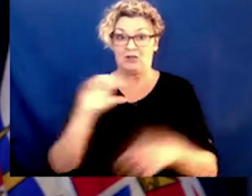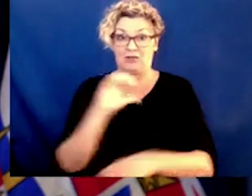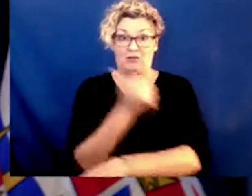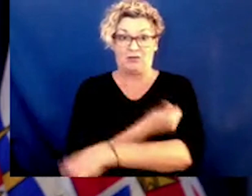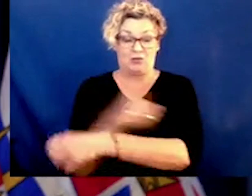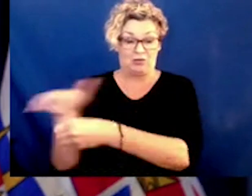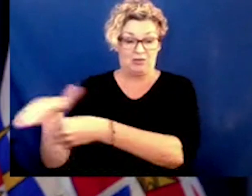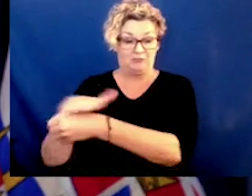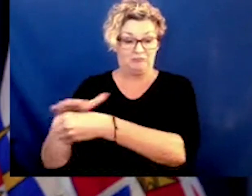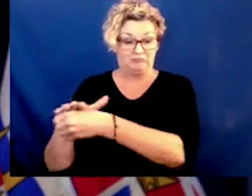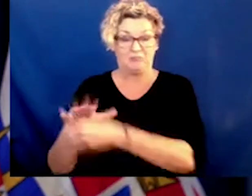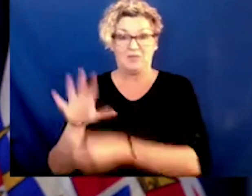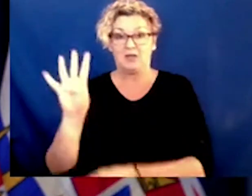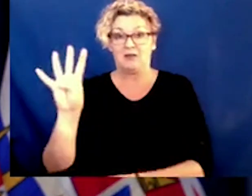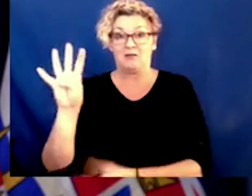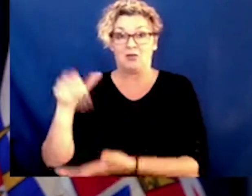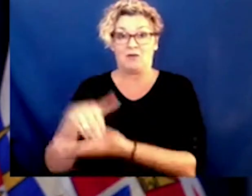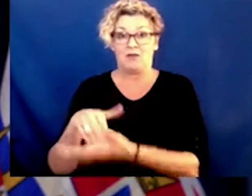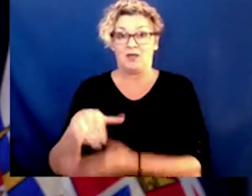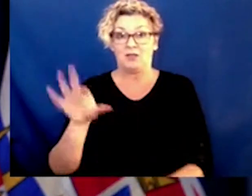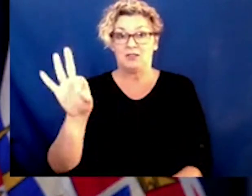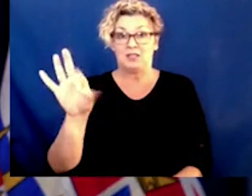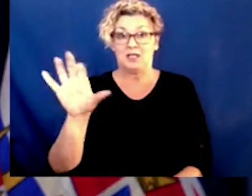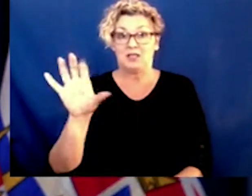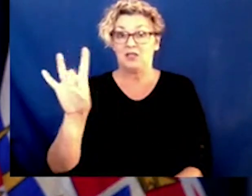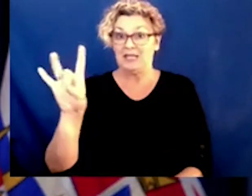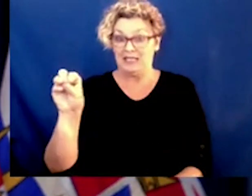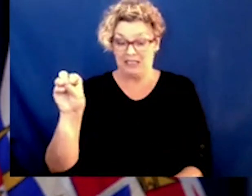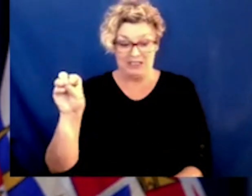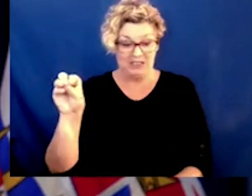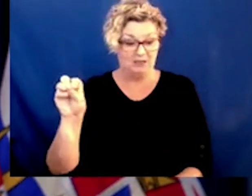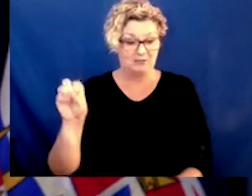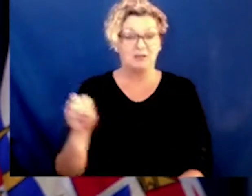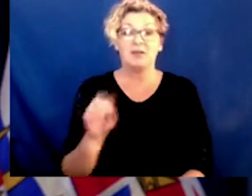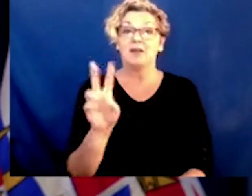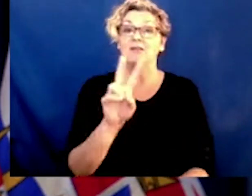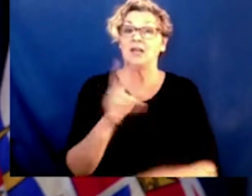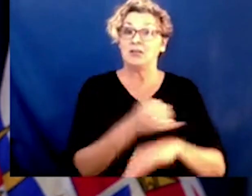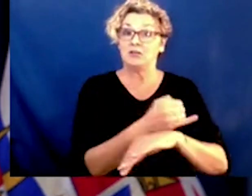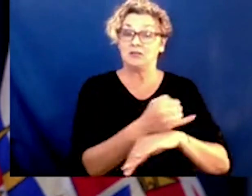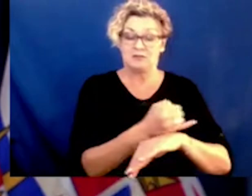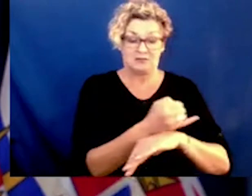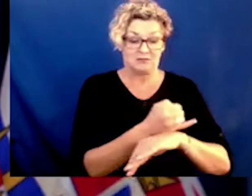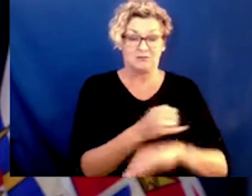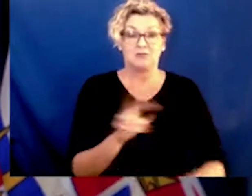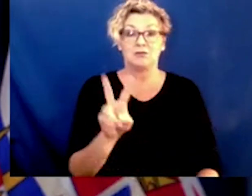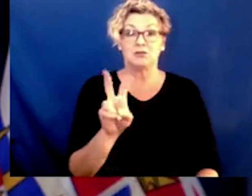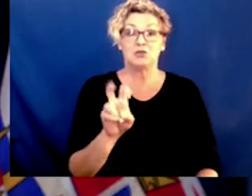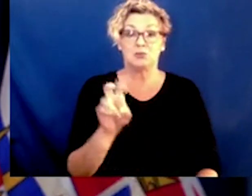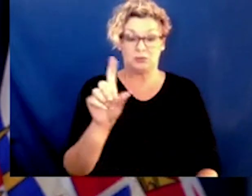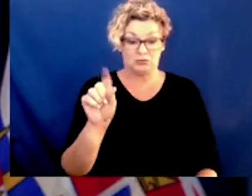9,739. That includes 3,580 people in the Vancouver Coastal Health Region,